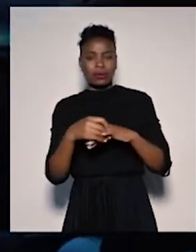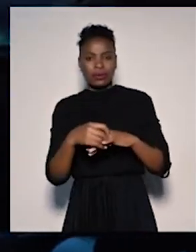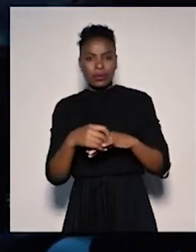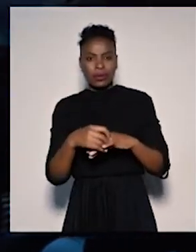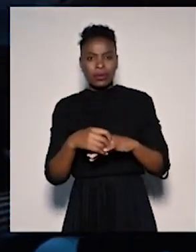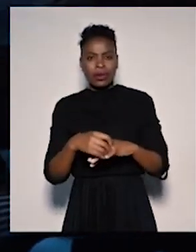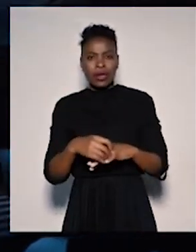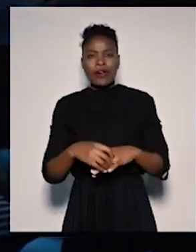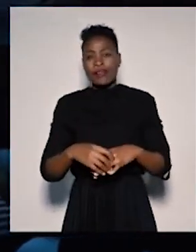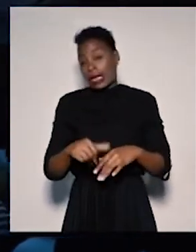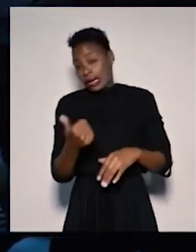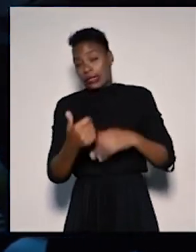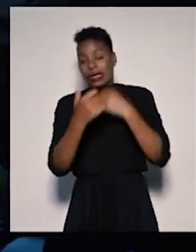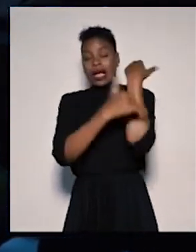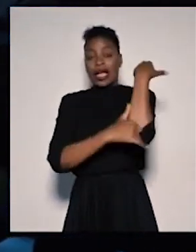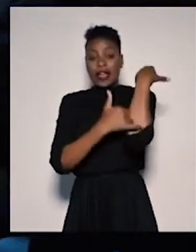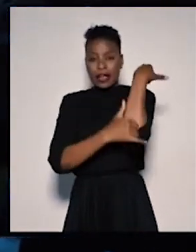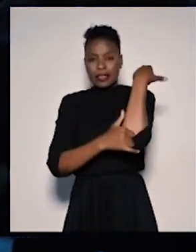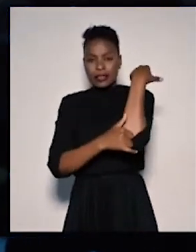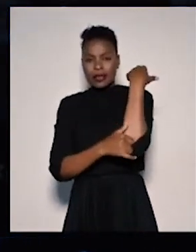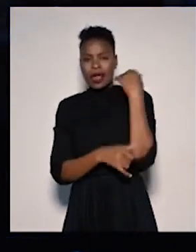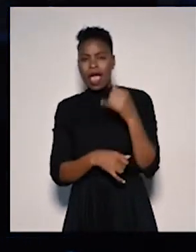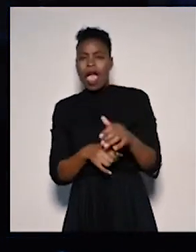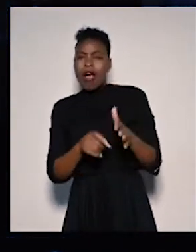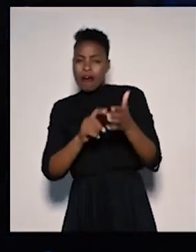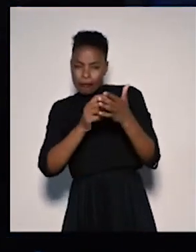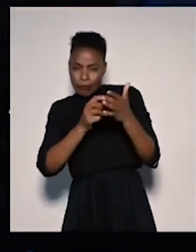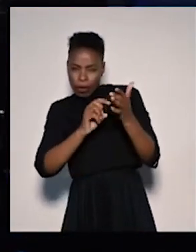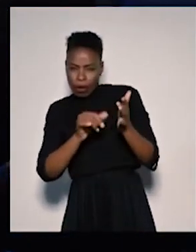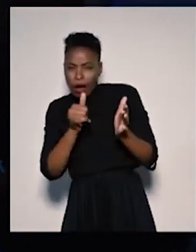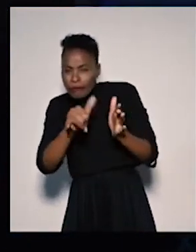know? But they took out the videos, and I was watching this, and I was thinking